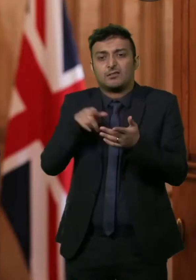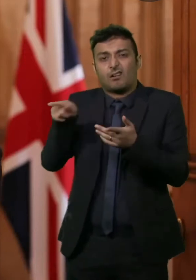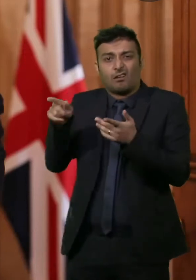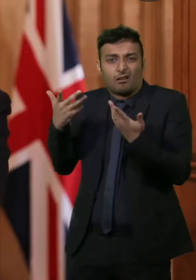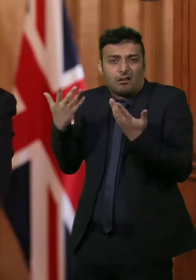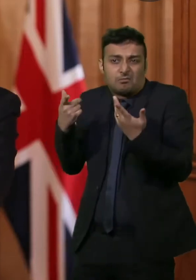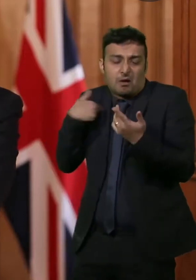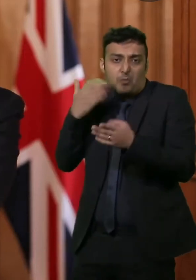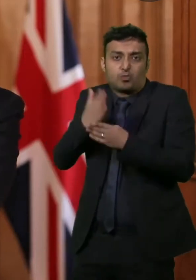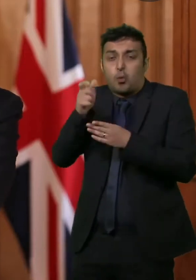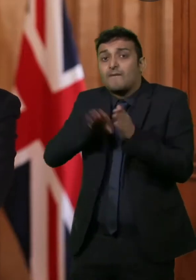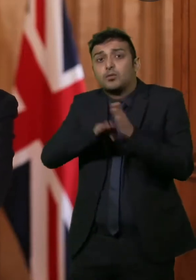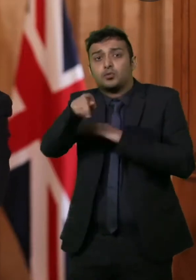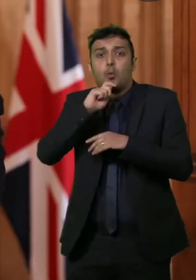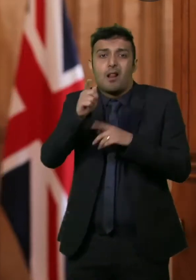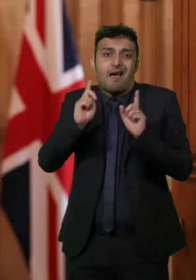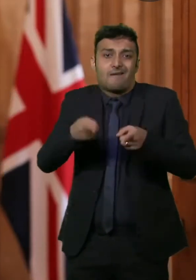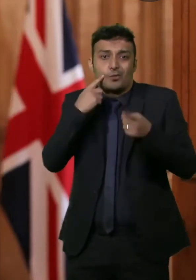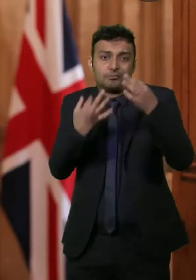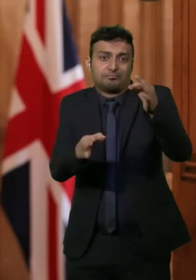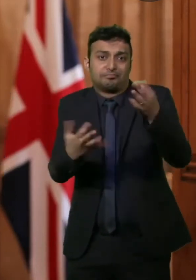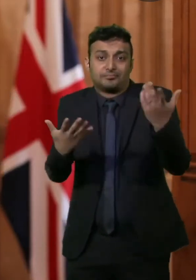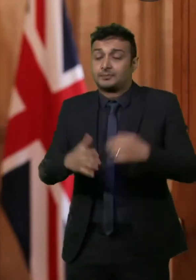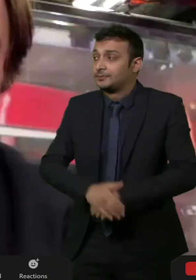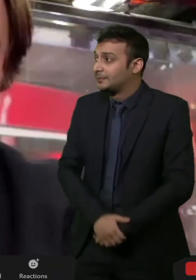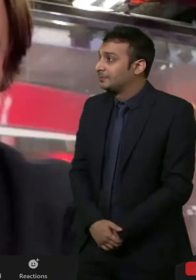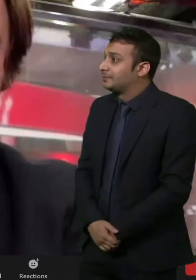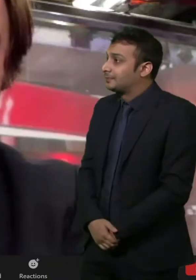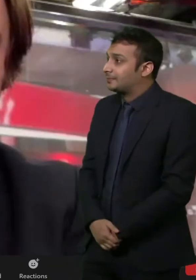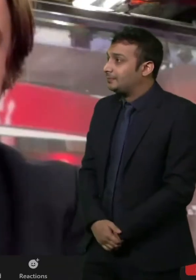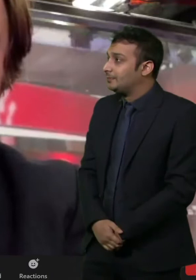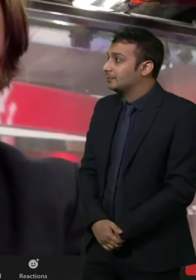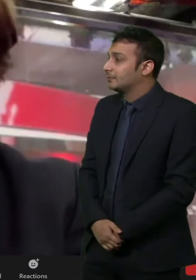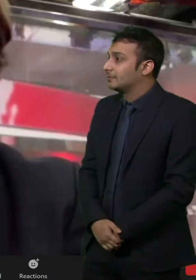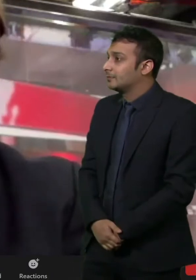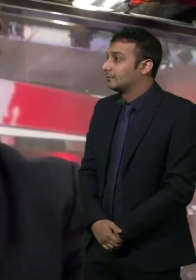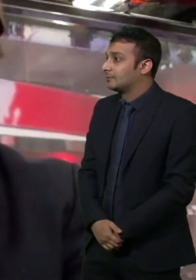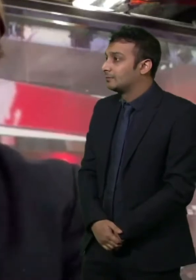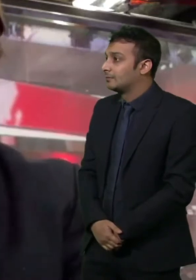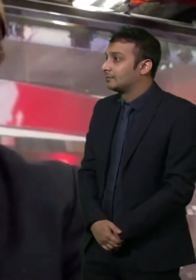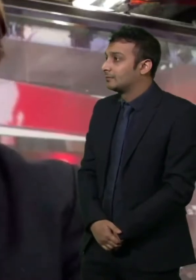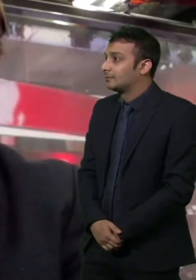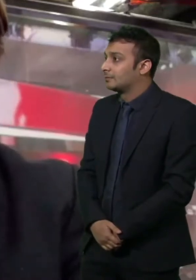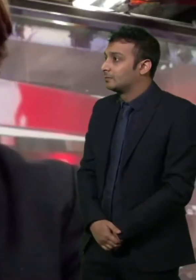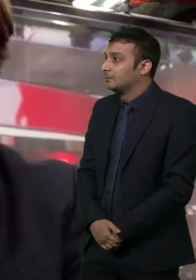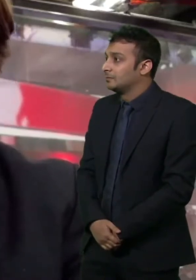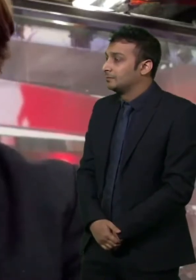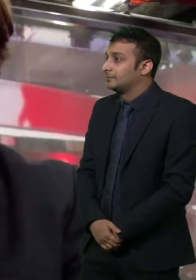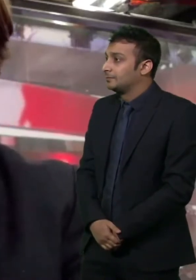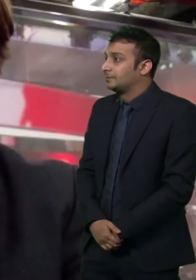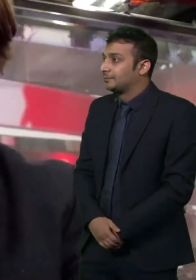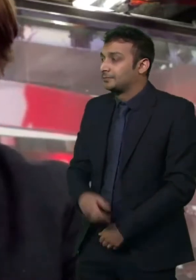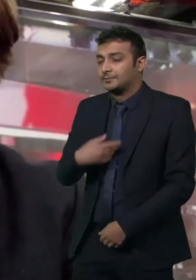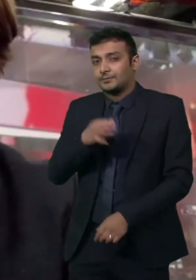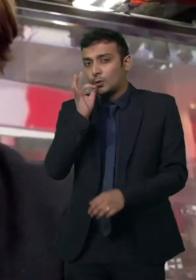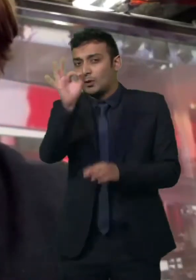Ben Wright of the BBC. Thank you. A question to both of you first. Now that schools in England have reopened,